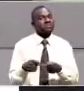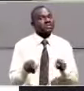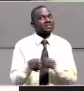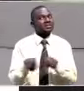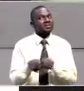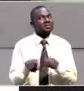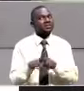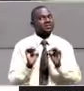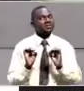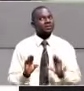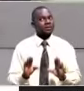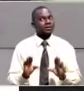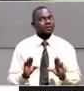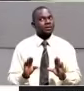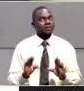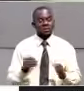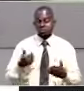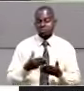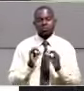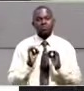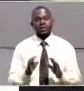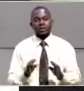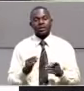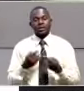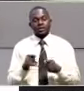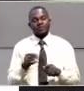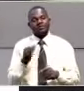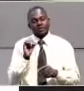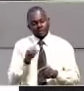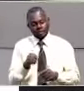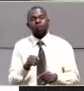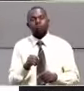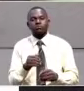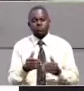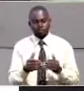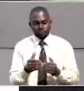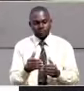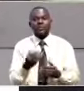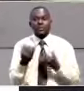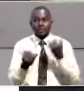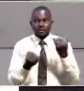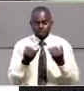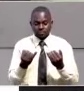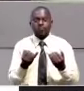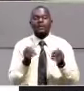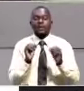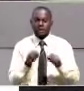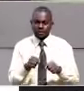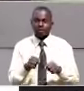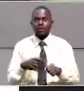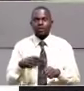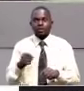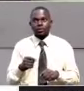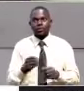or it might not be very good. So, but if you catch them in the first 5 years, then they can go